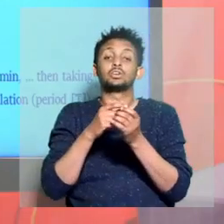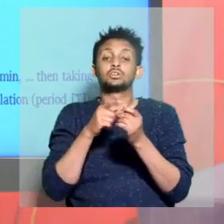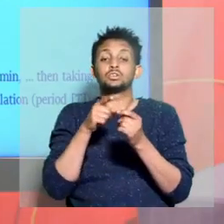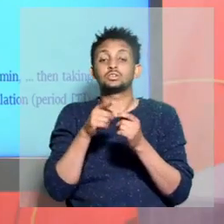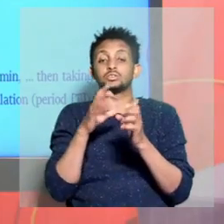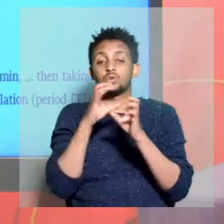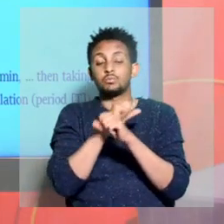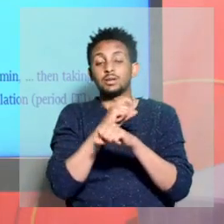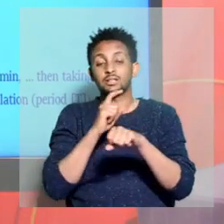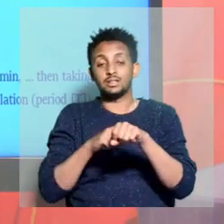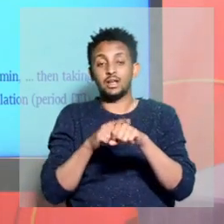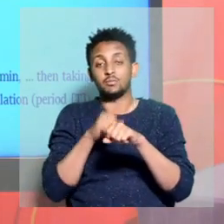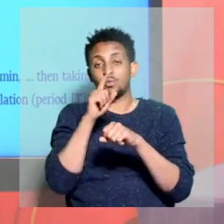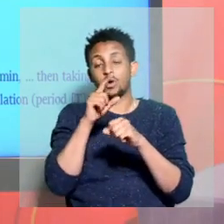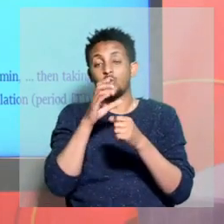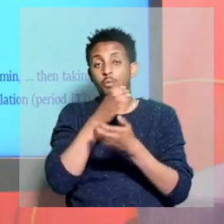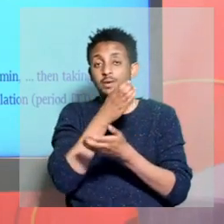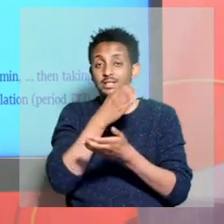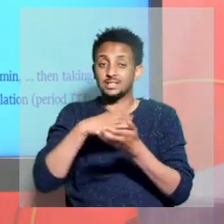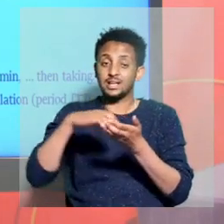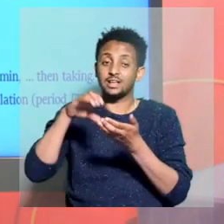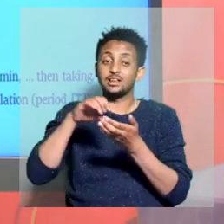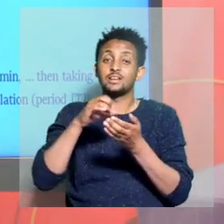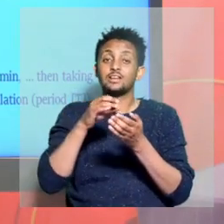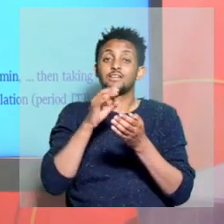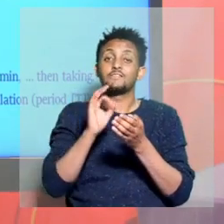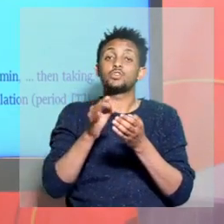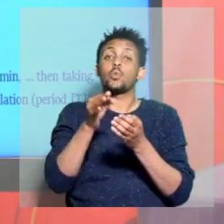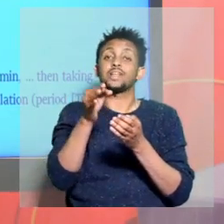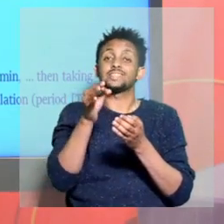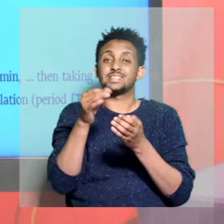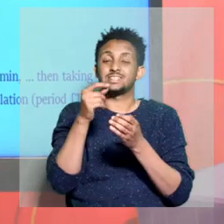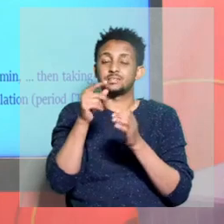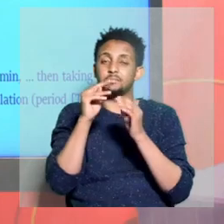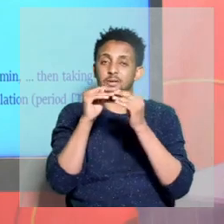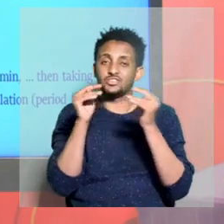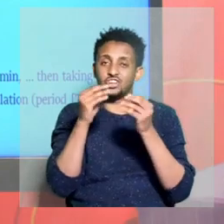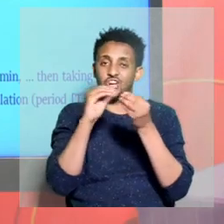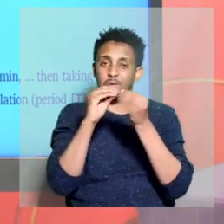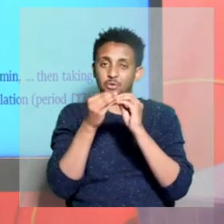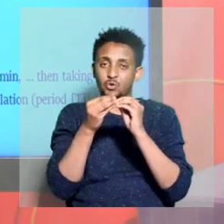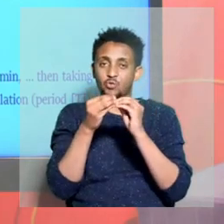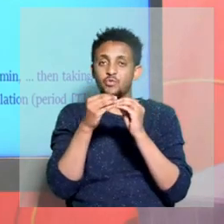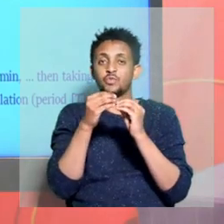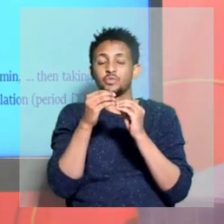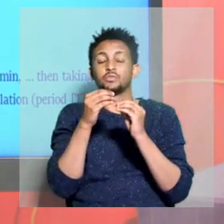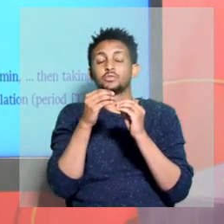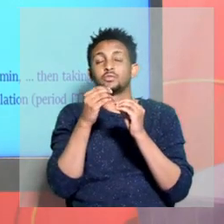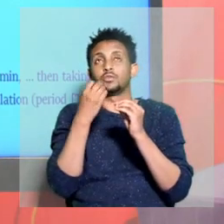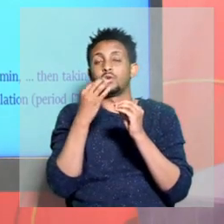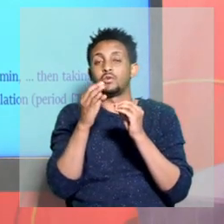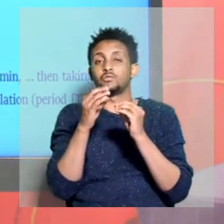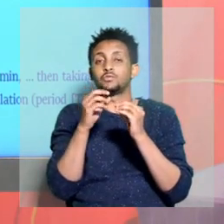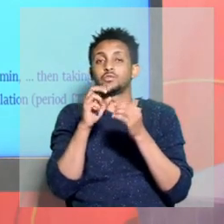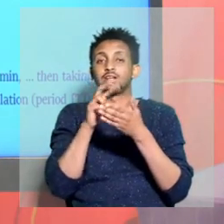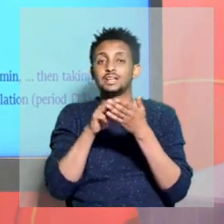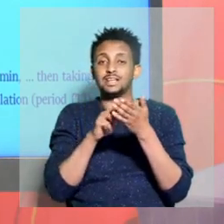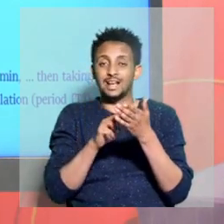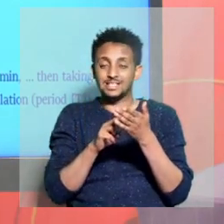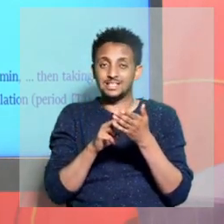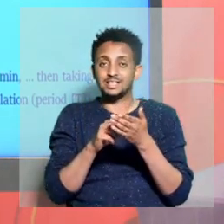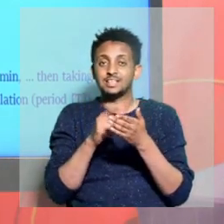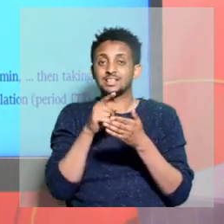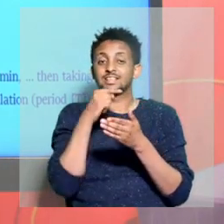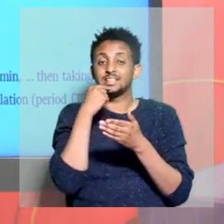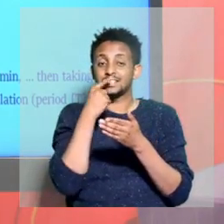It's the time required for one complete cycle. Frequency is always measures the number of recurrence or the number of redundancy.